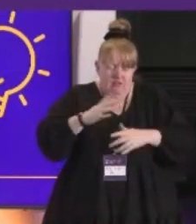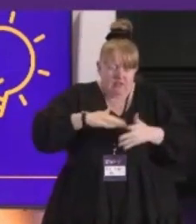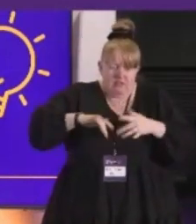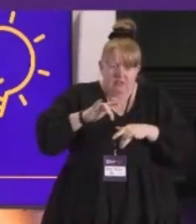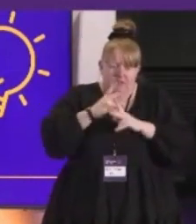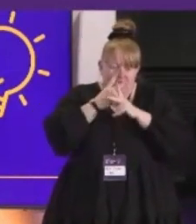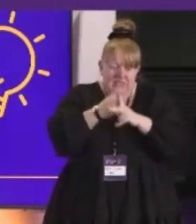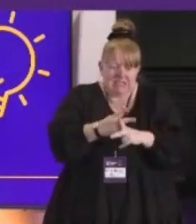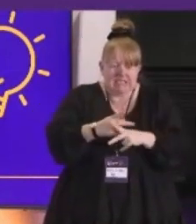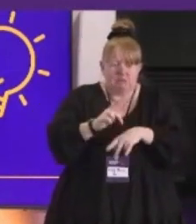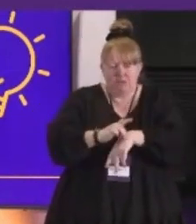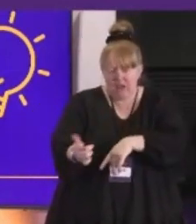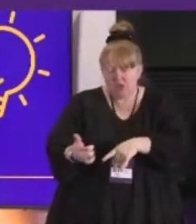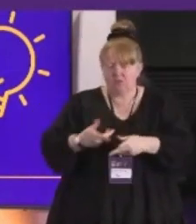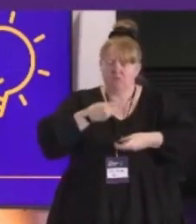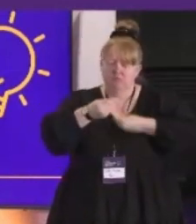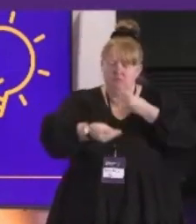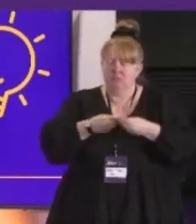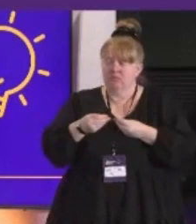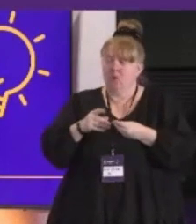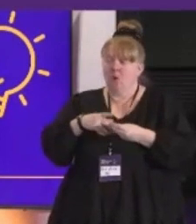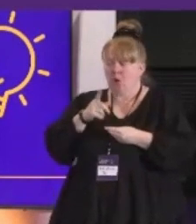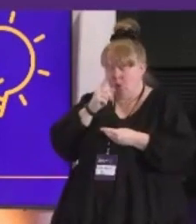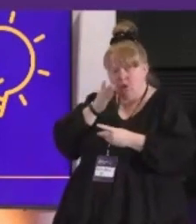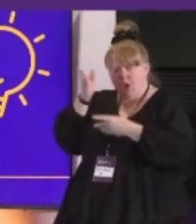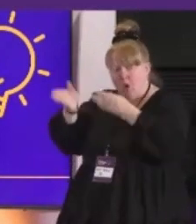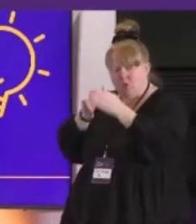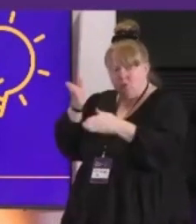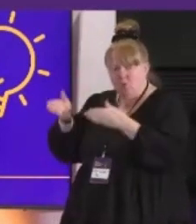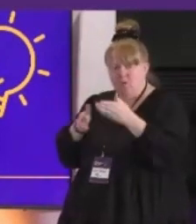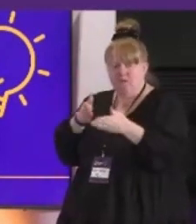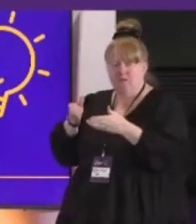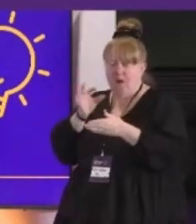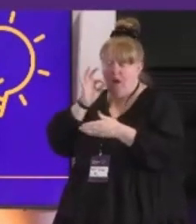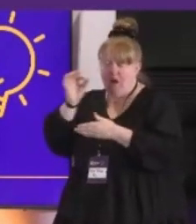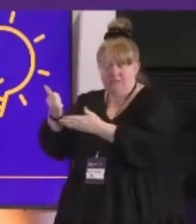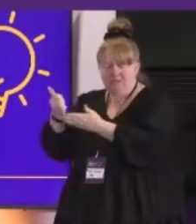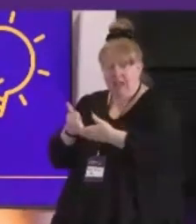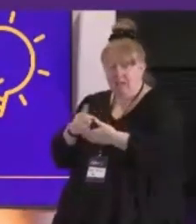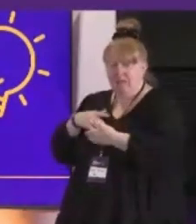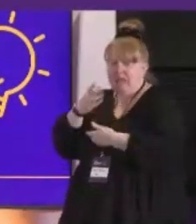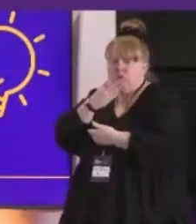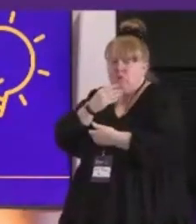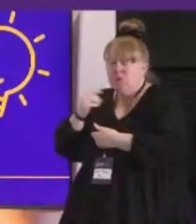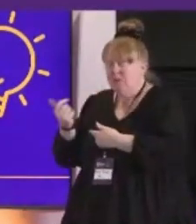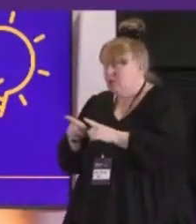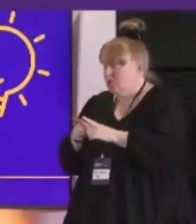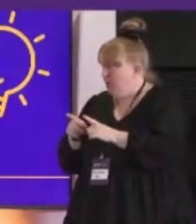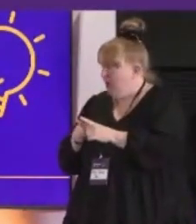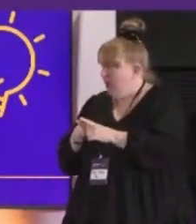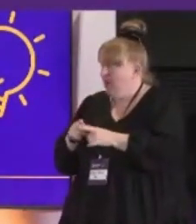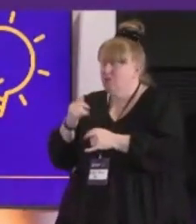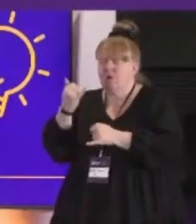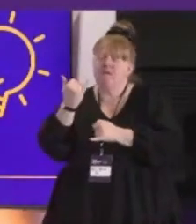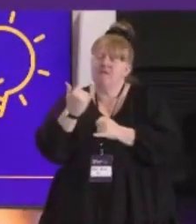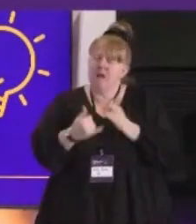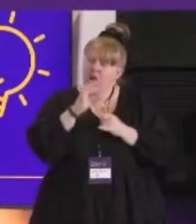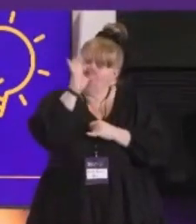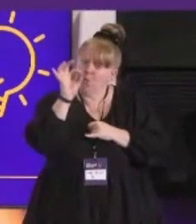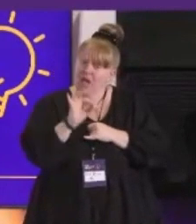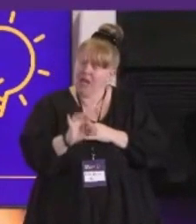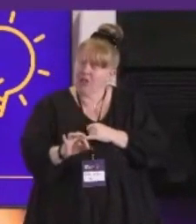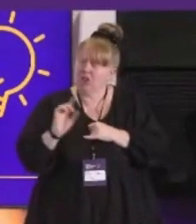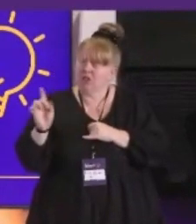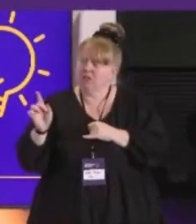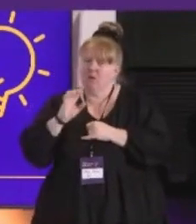you're looking for help. So a final question then, do you think that with the sorts of things that we're talking about, I'll ask you